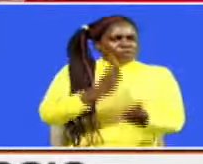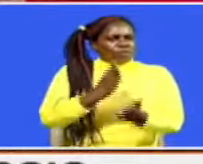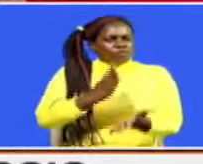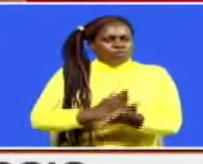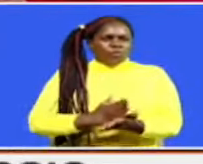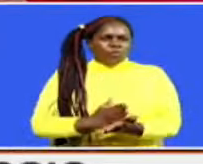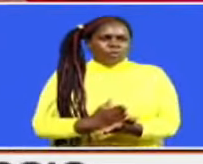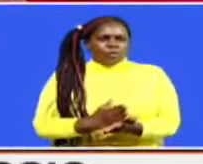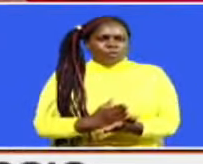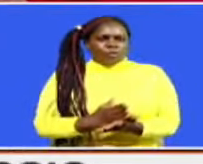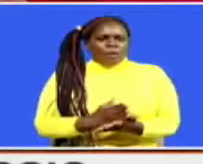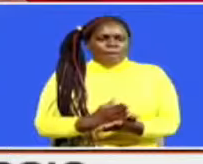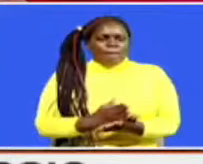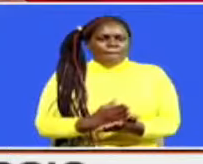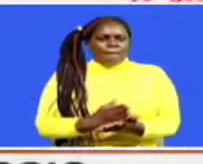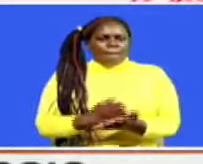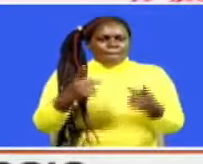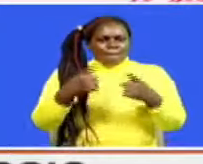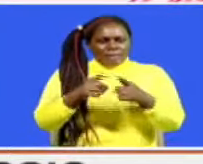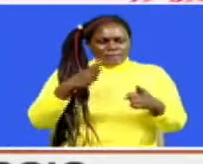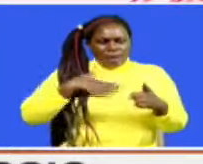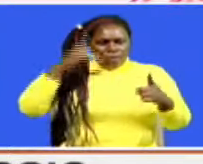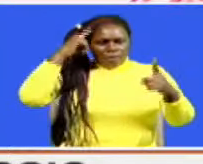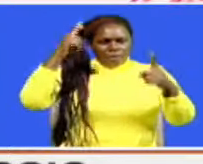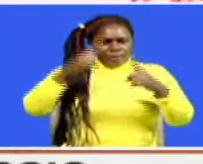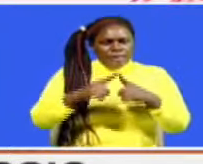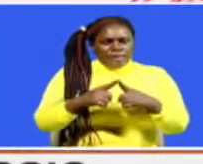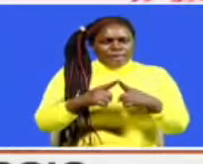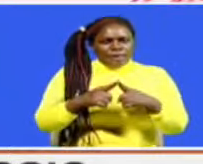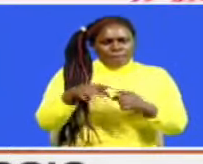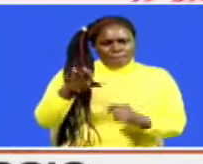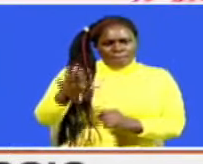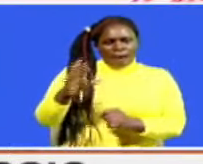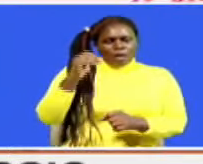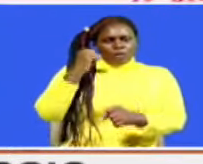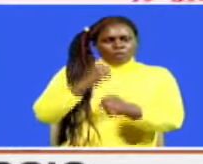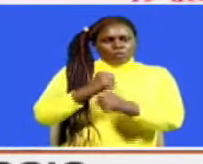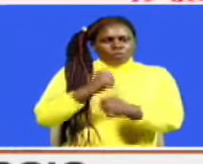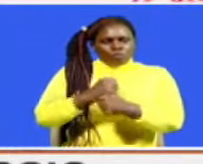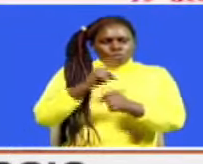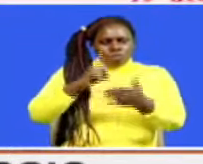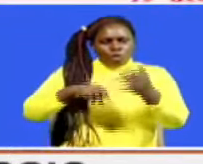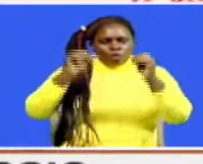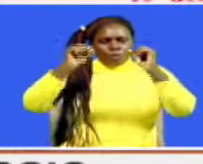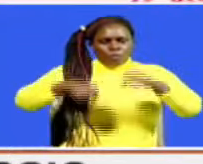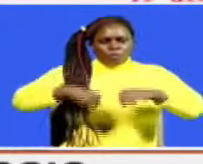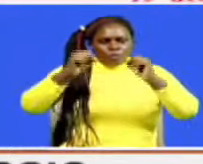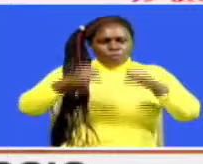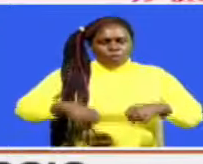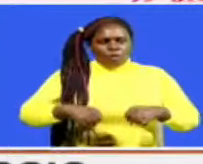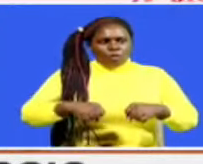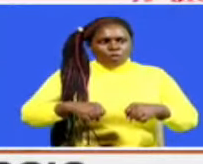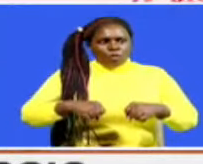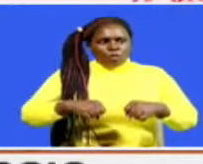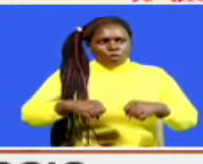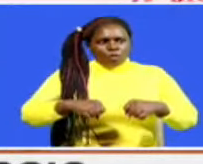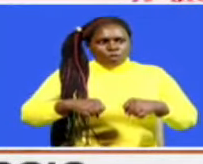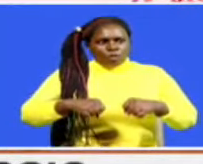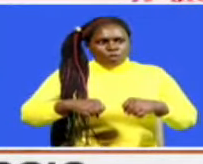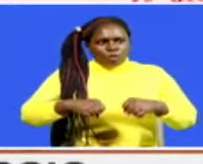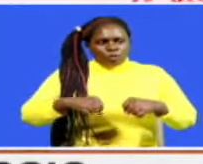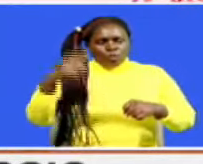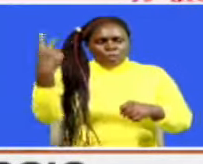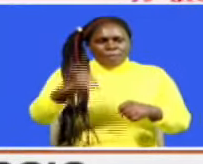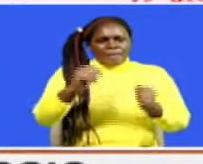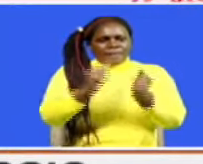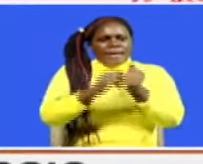him the car. But our target for Ian is to do as well as possible, hopefully, to repeat his